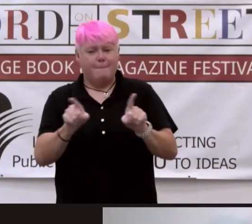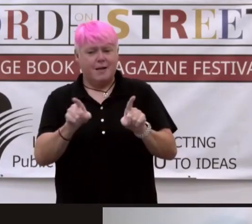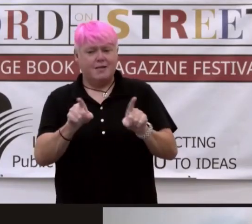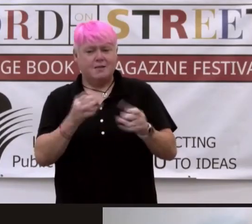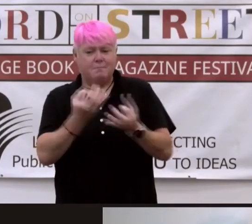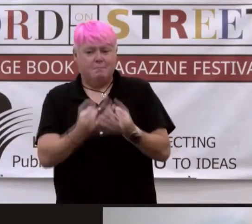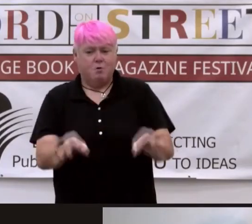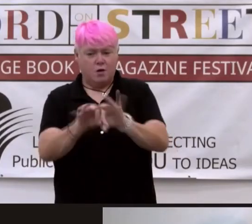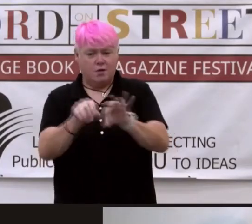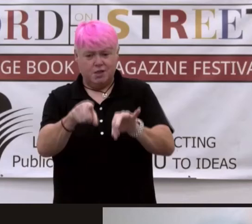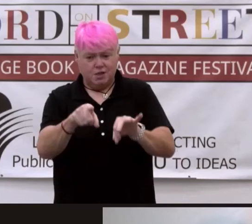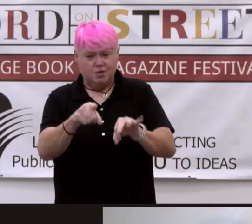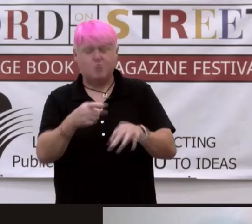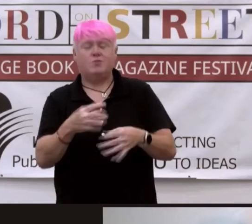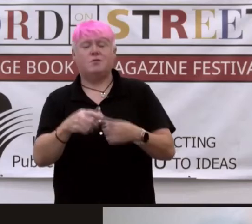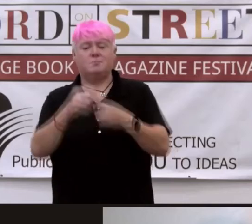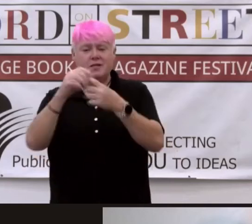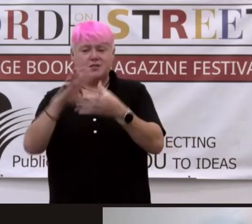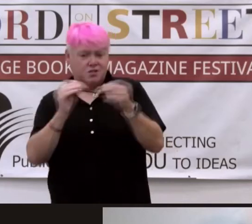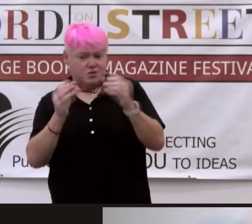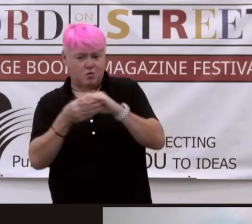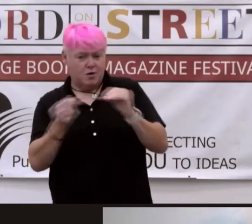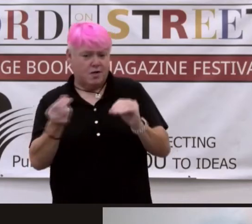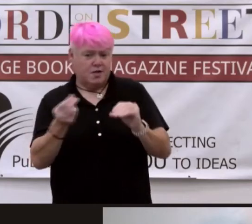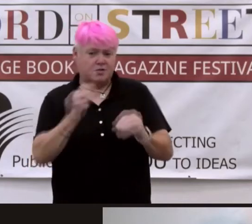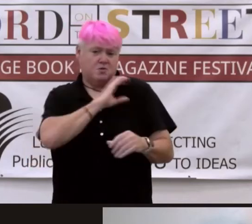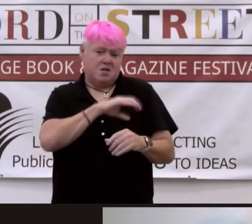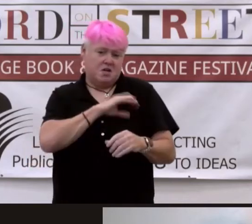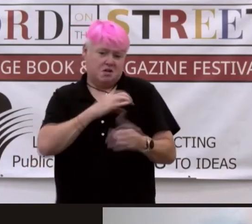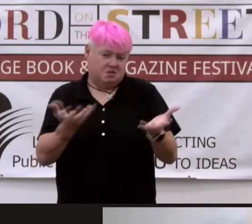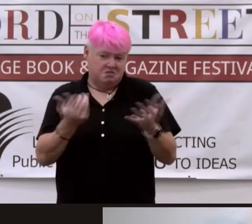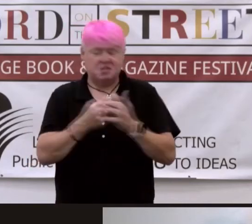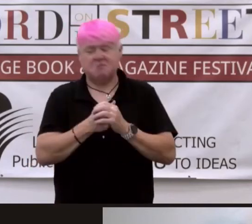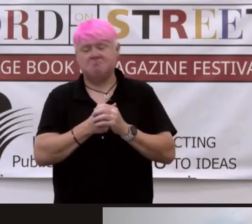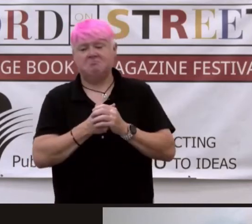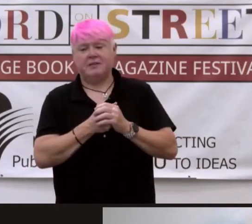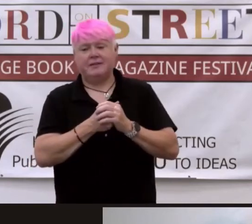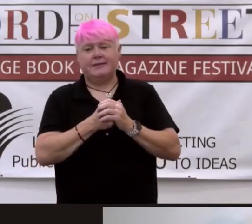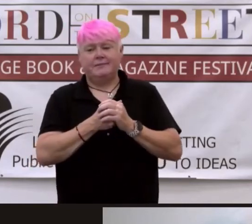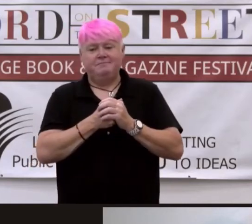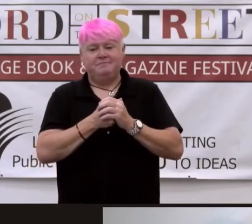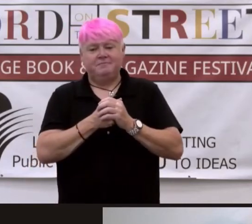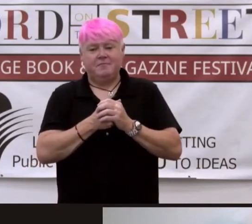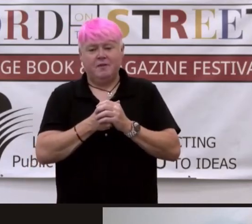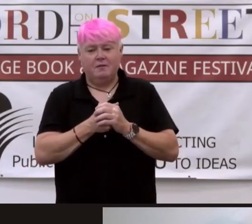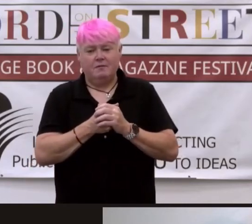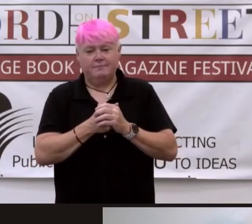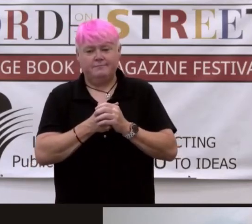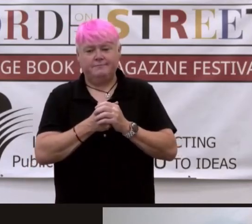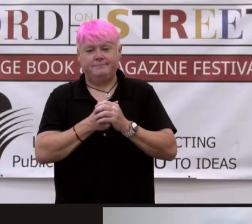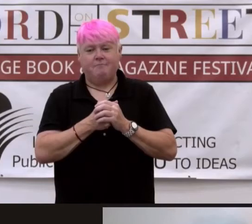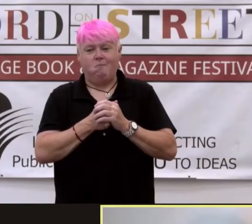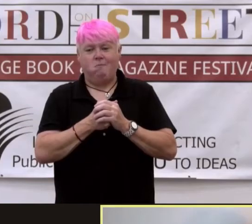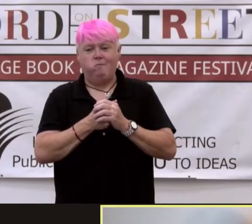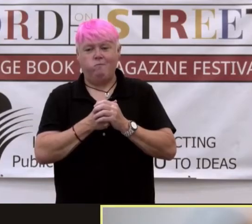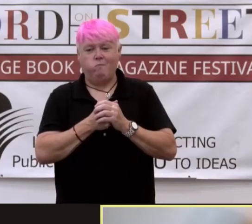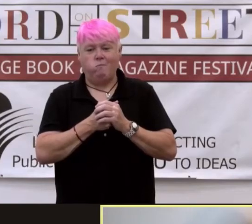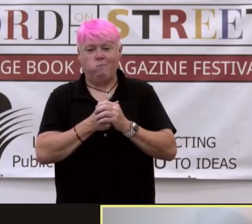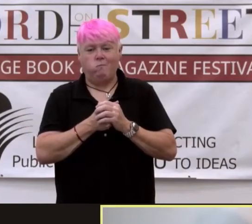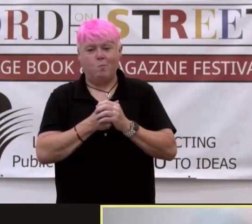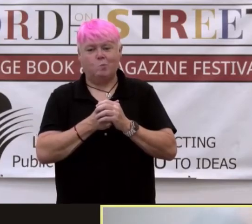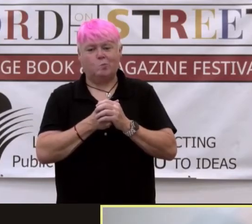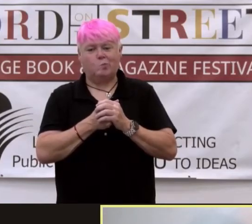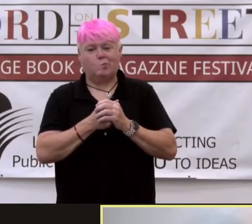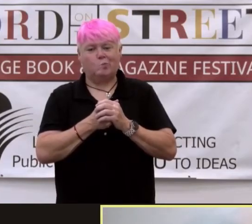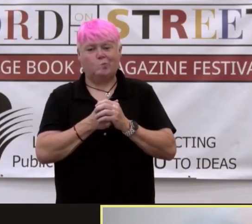Special stories or characters or moments in your author career? Oh my goodness. This is from Tessa as well. Is there something special?